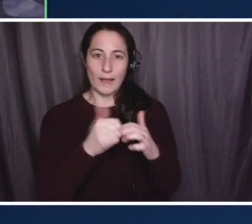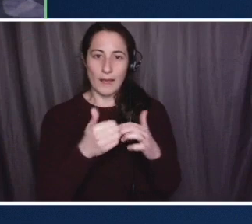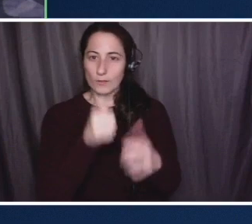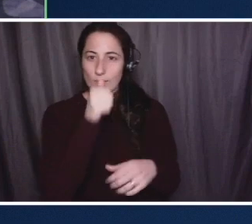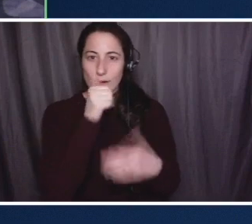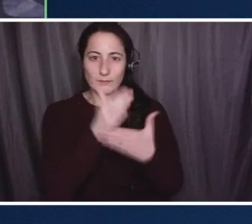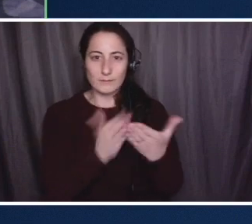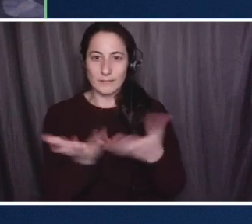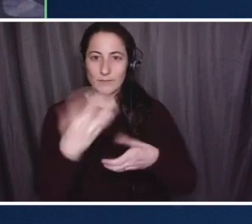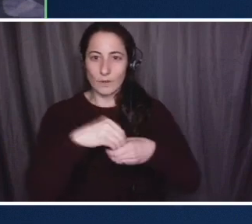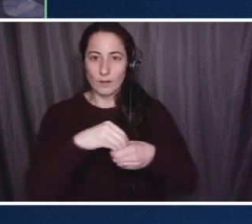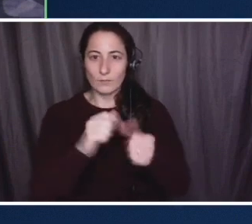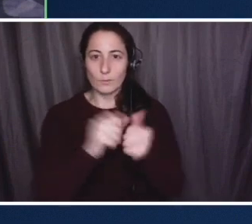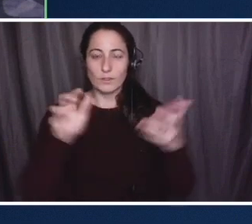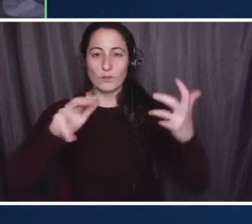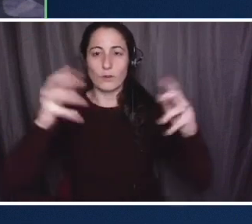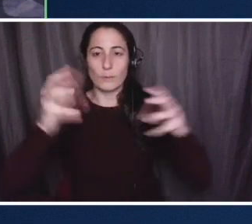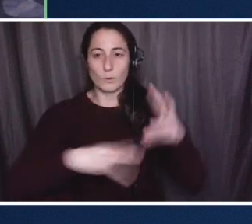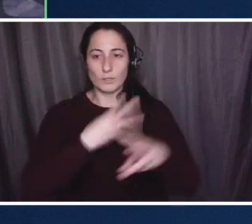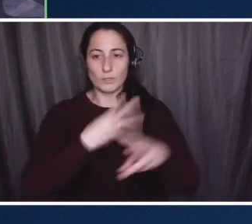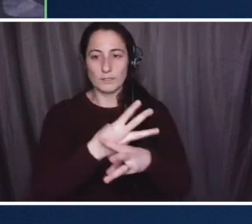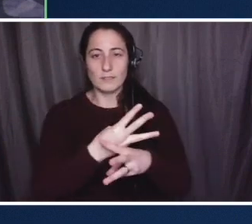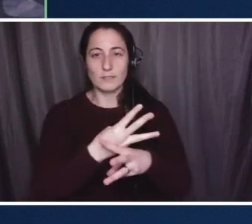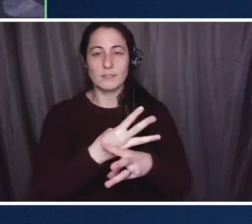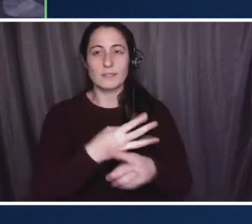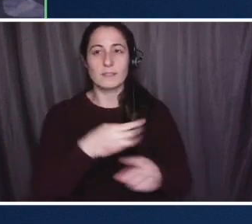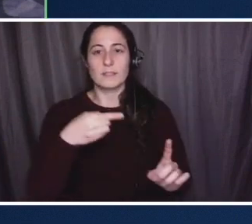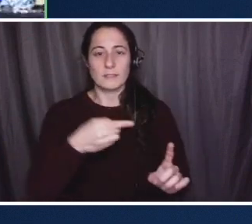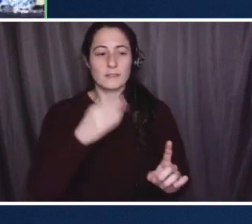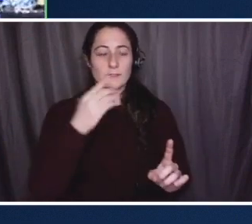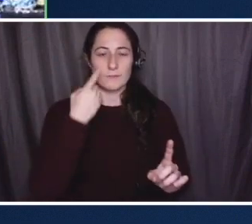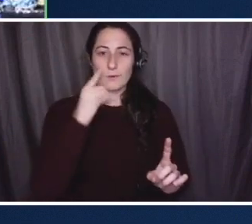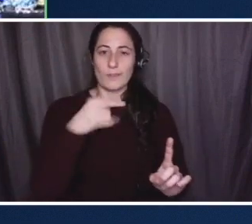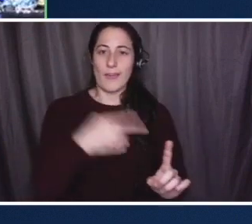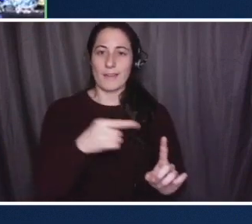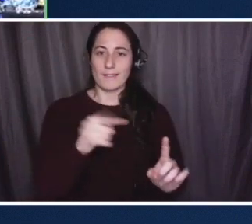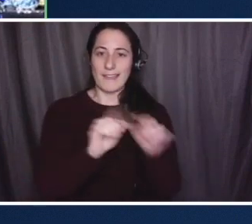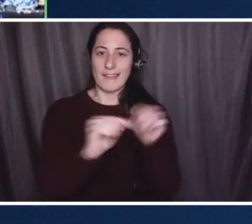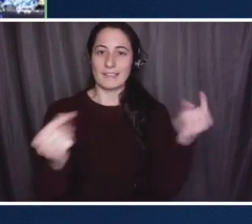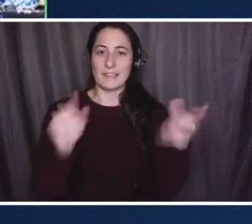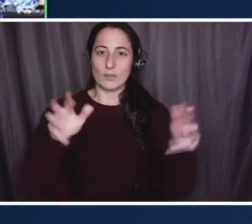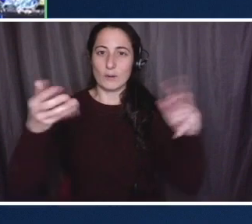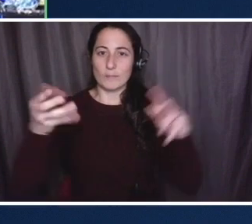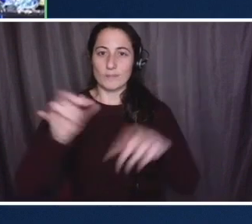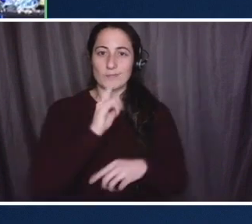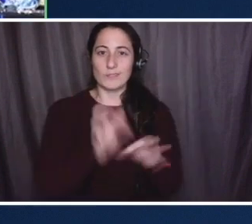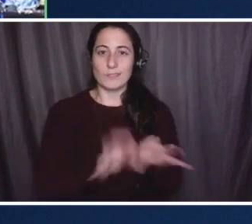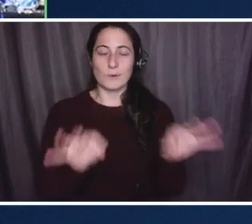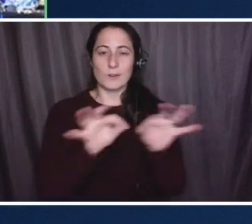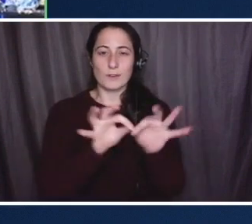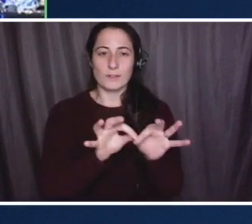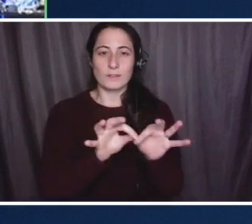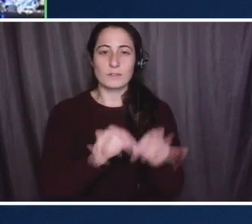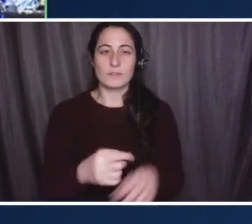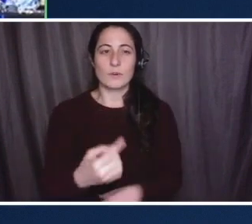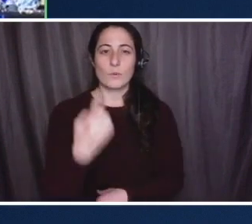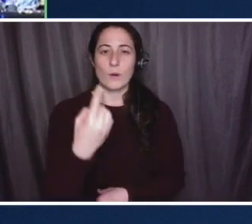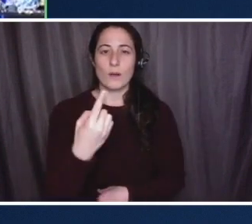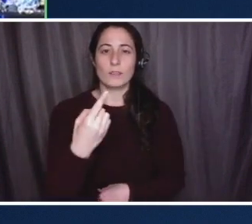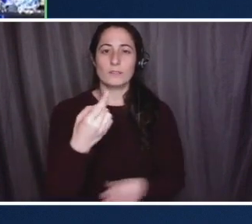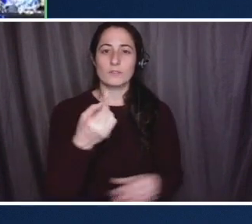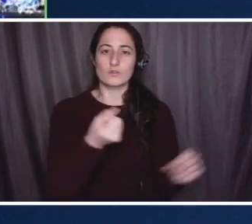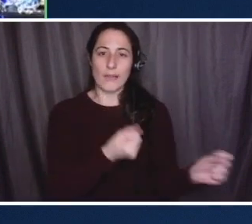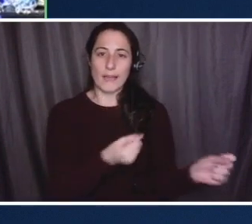the corrupt world, but also in anti-corruption, is very important. So, one of our strategic